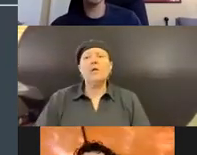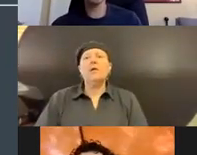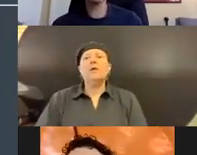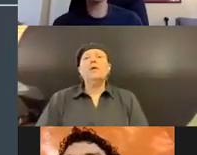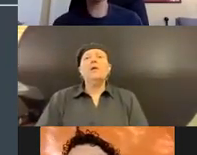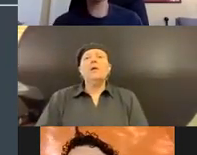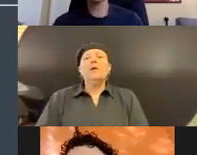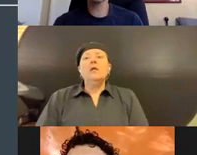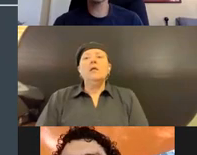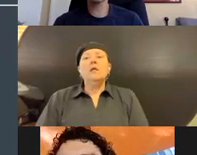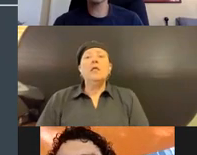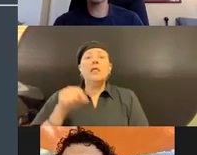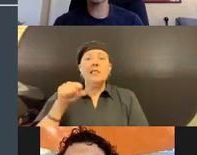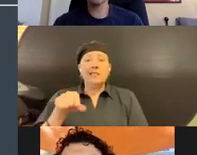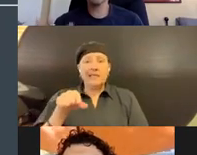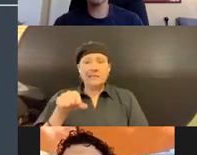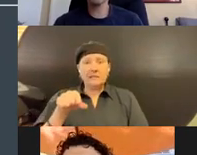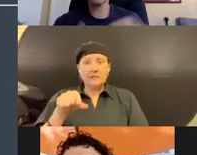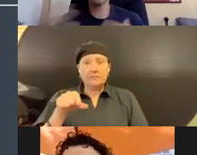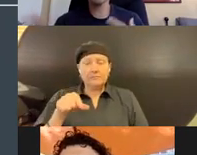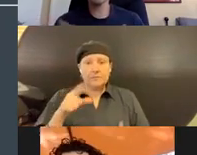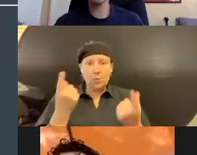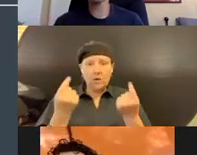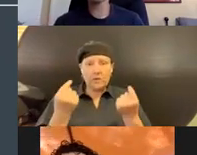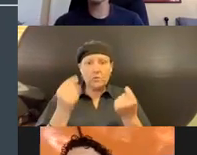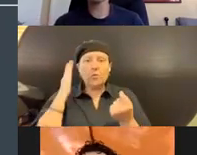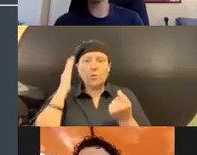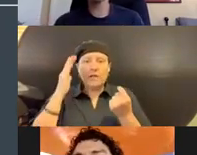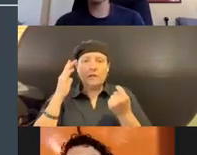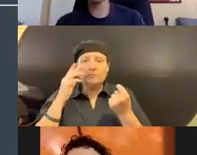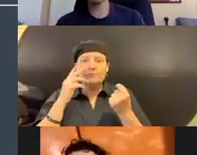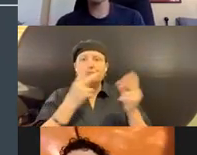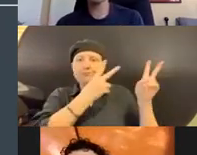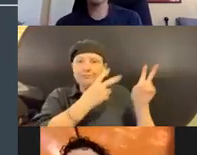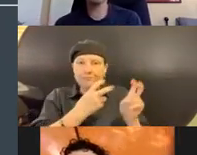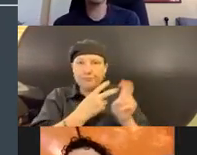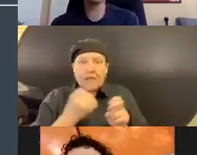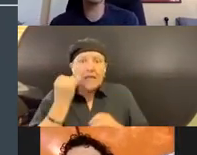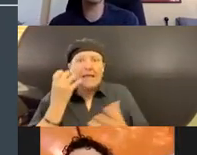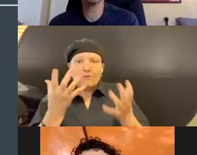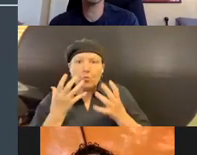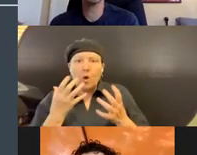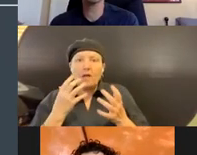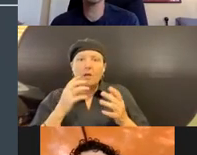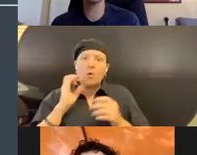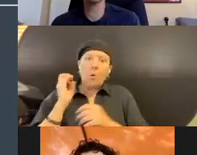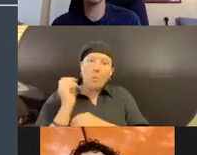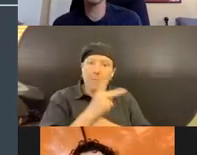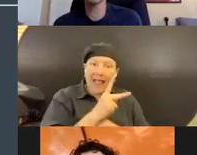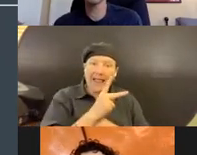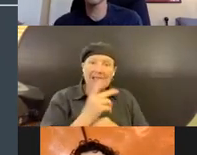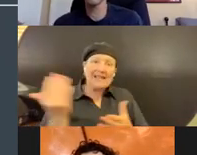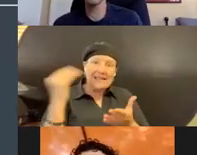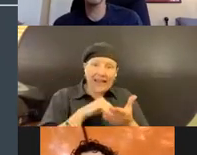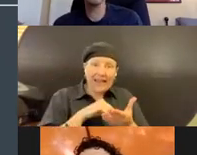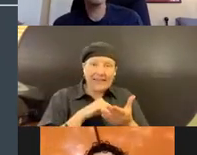the way these sessions are going to work is we're going to go ahead and record them. We'll post them online for those people who want to go back and view them. The presentation will also be posted online so that you can click